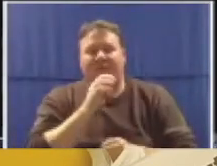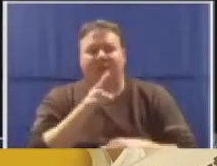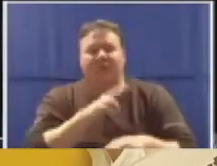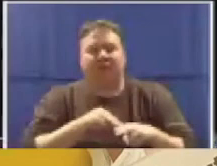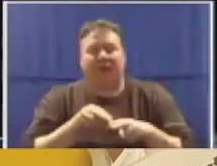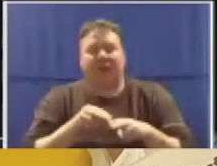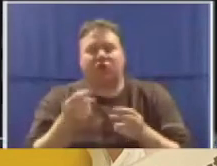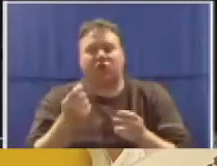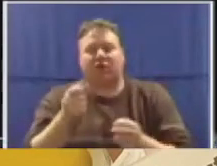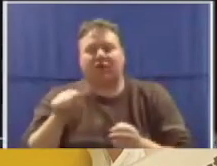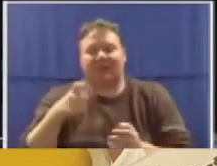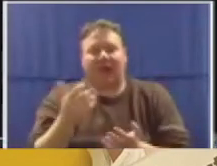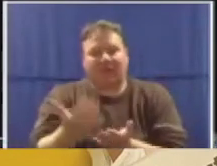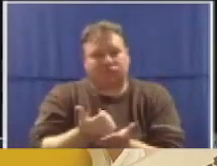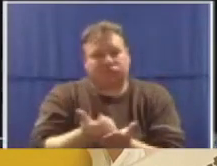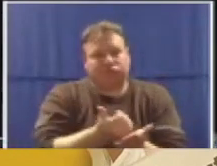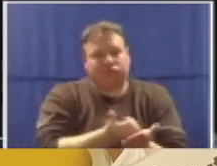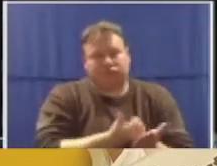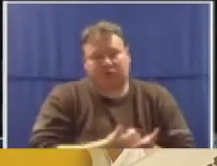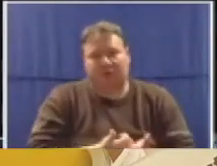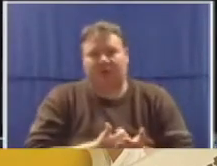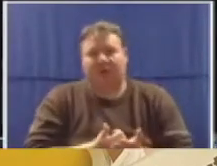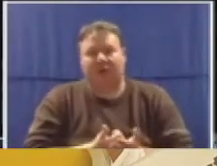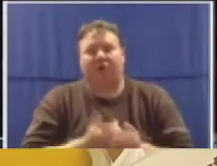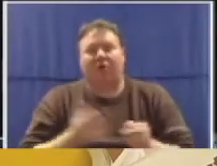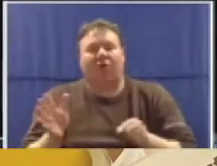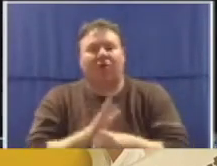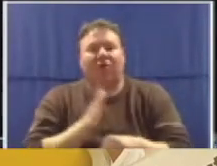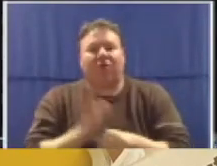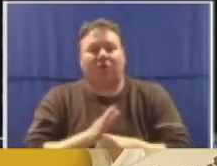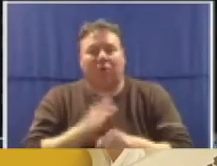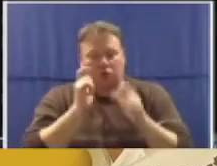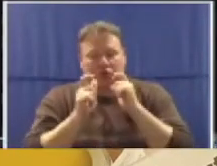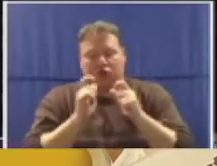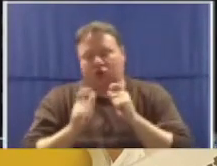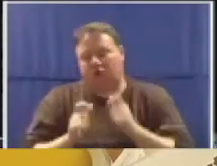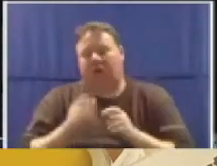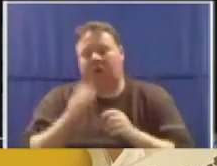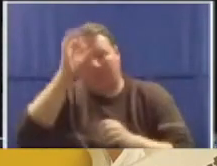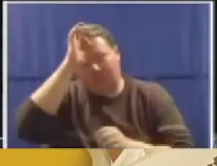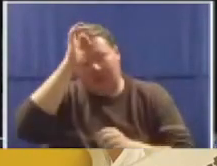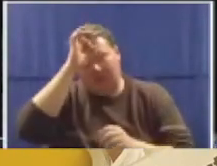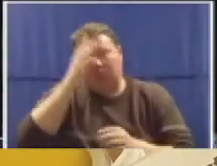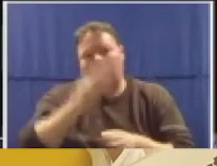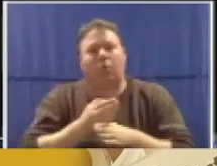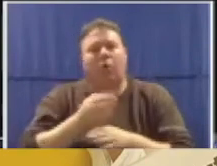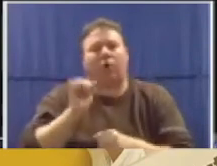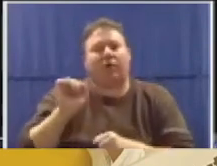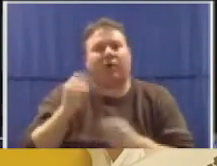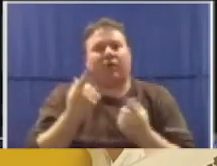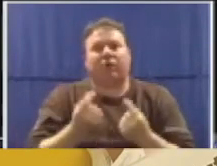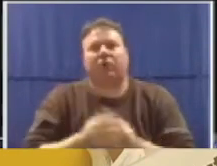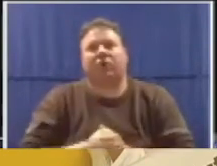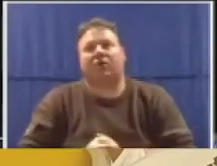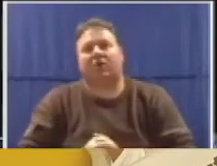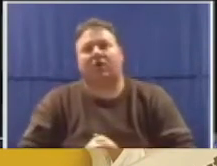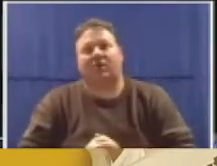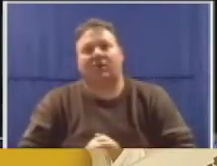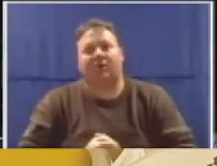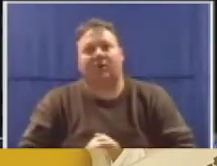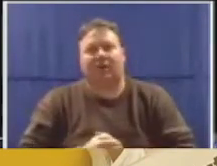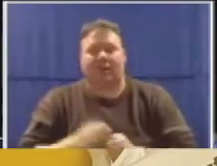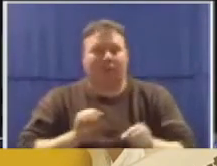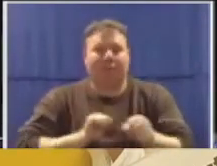tax revenue for them to carry the full burden of the police work. And sorry, banning